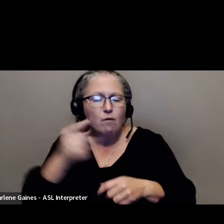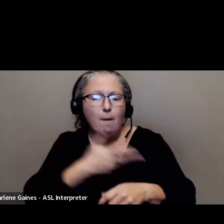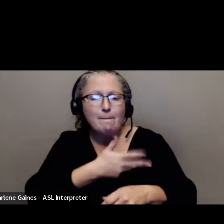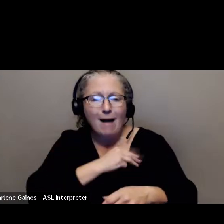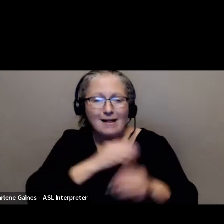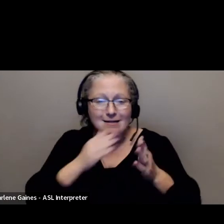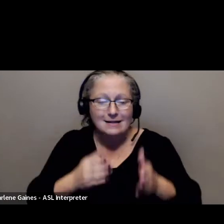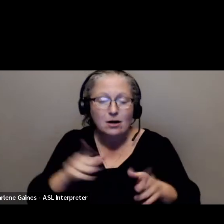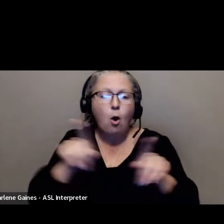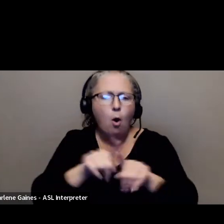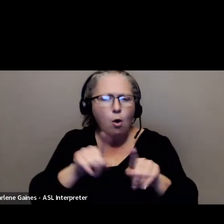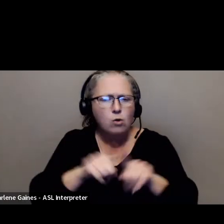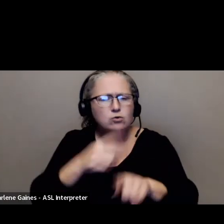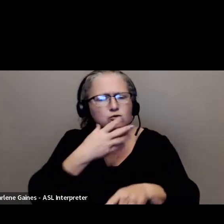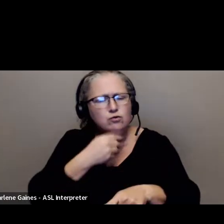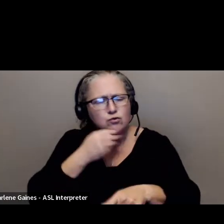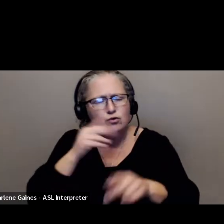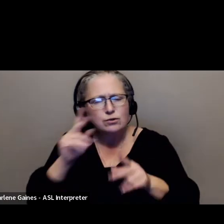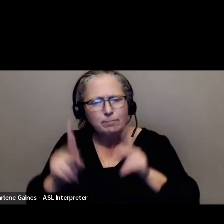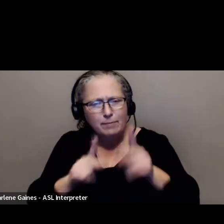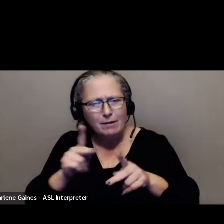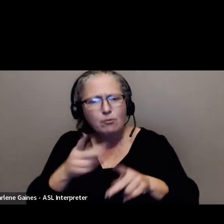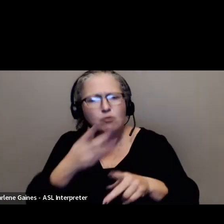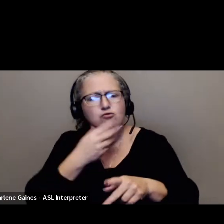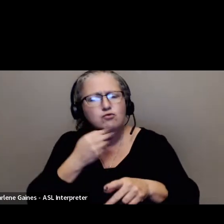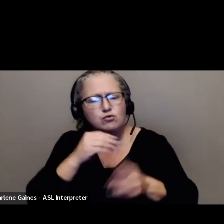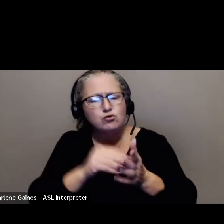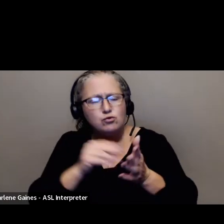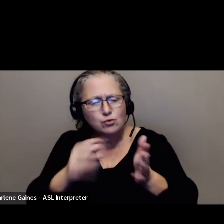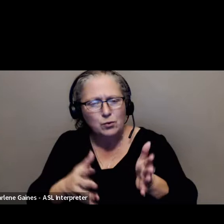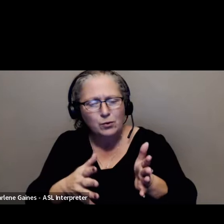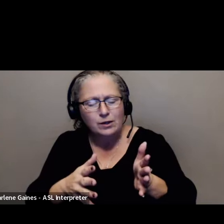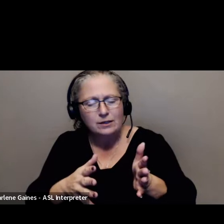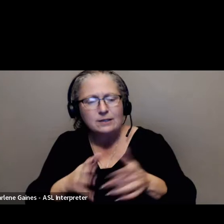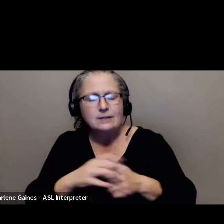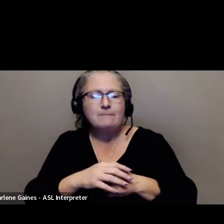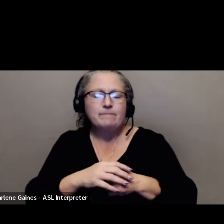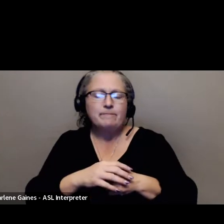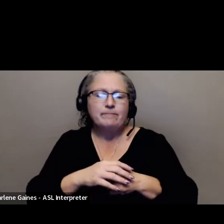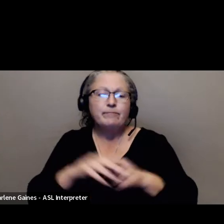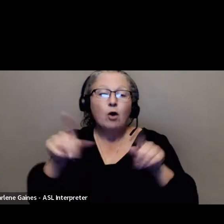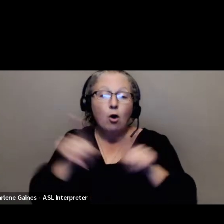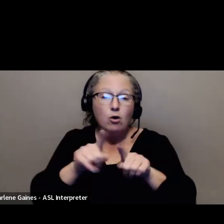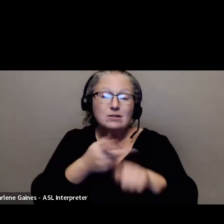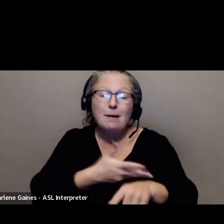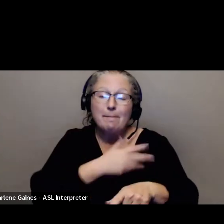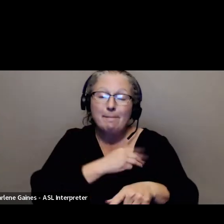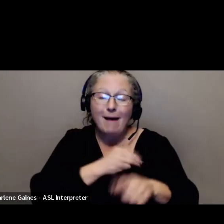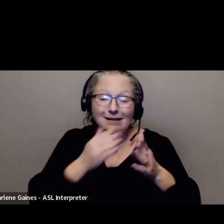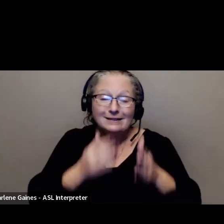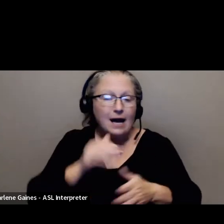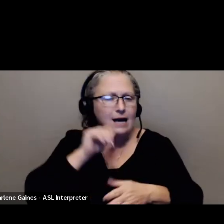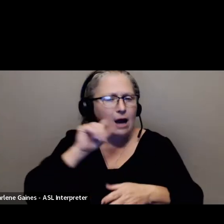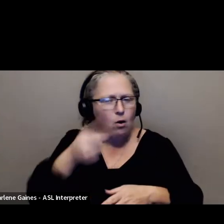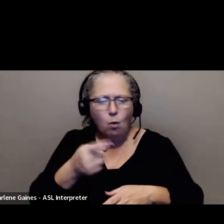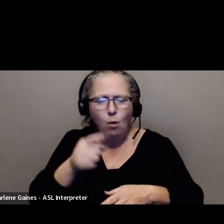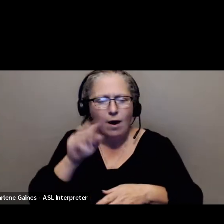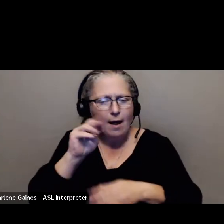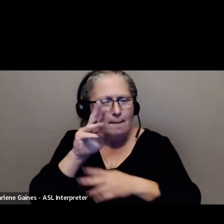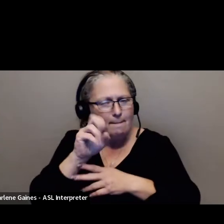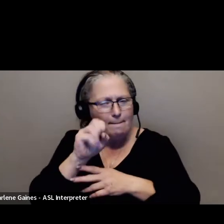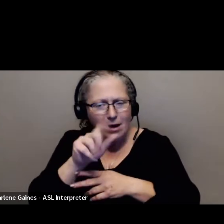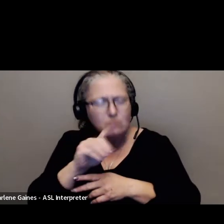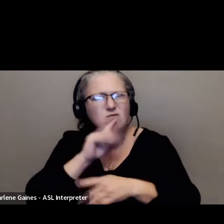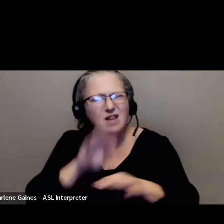Palestinians, but also the Jewish people, the Jewish students. Also, Palestinians are not just Muslims. So it's just